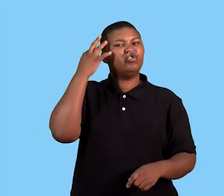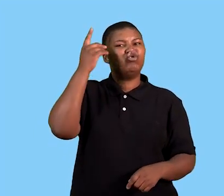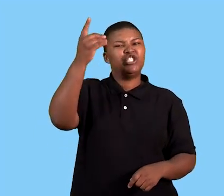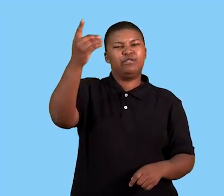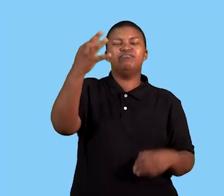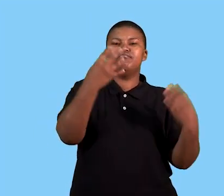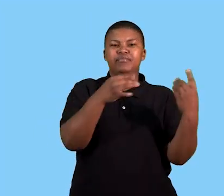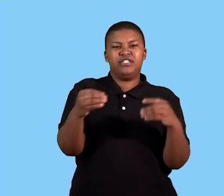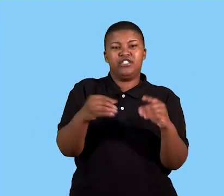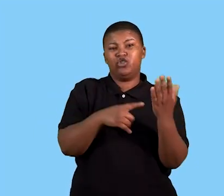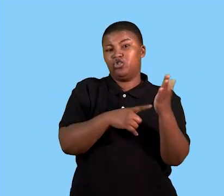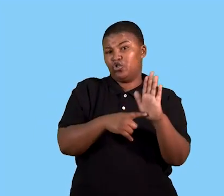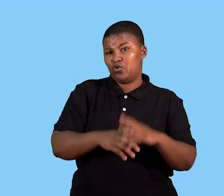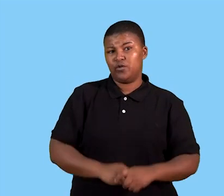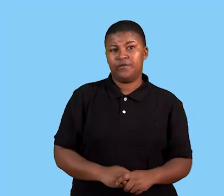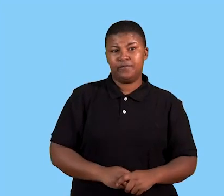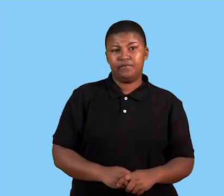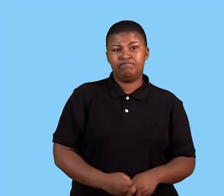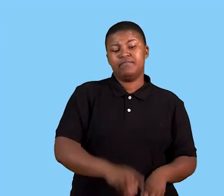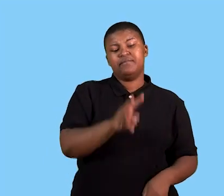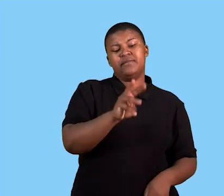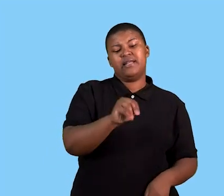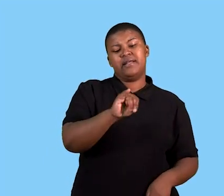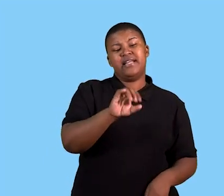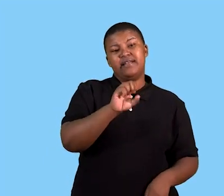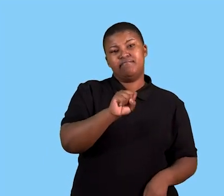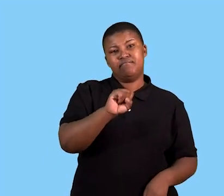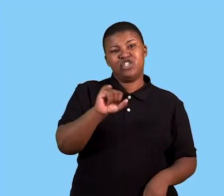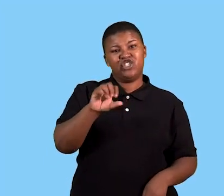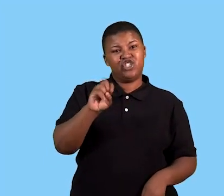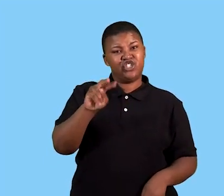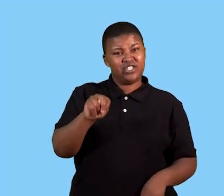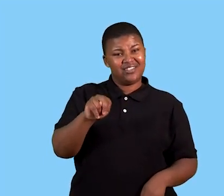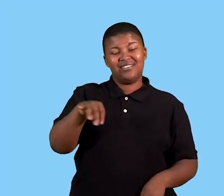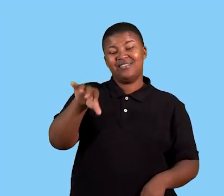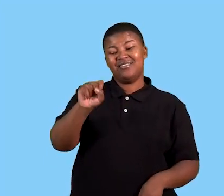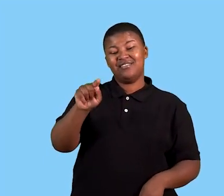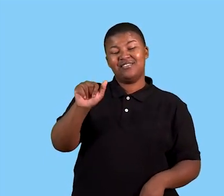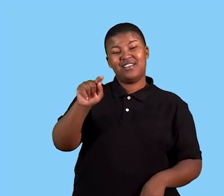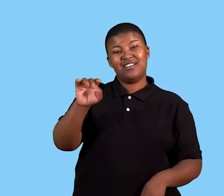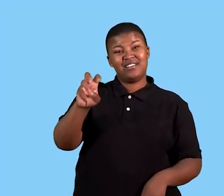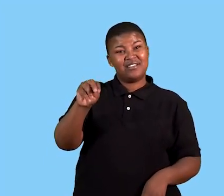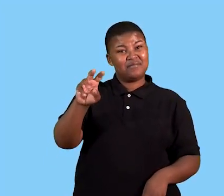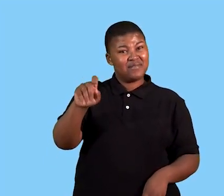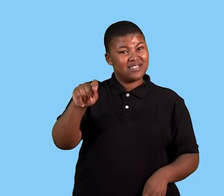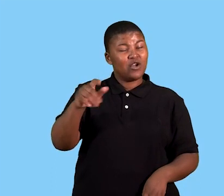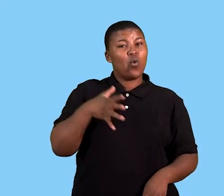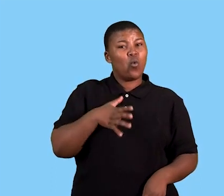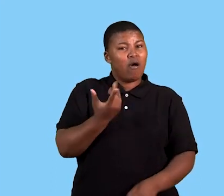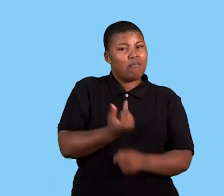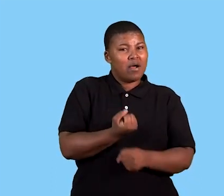her business. The mission statement says what she wants to produce or what service she wants to